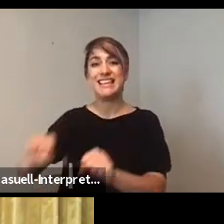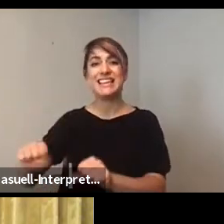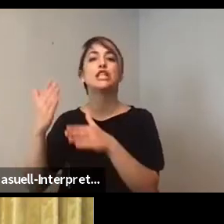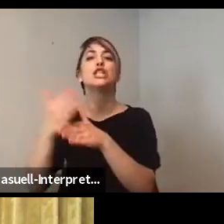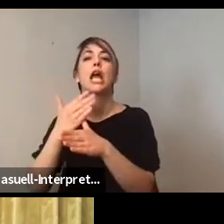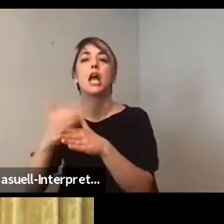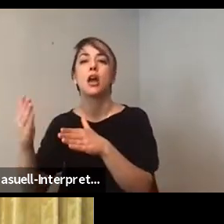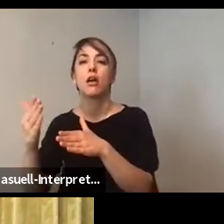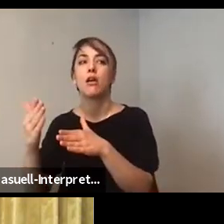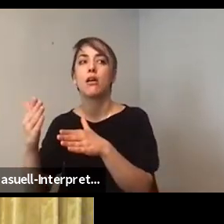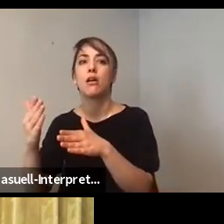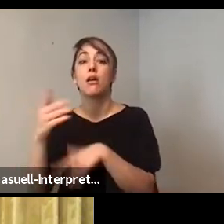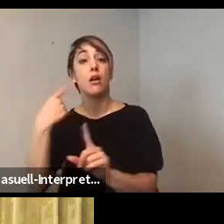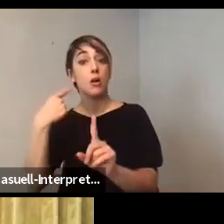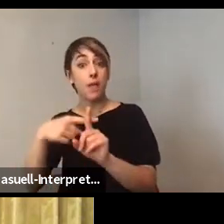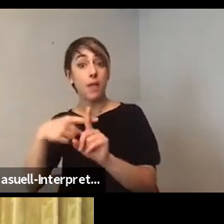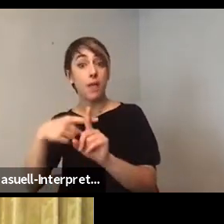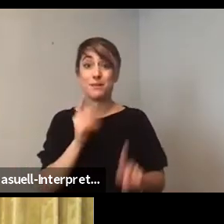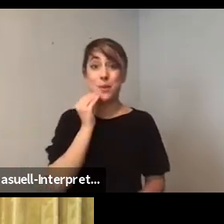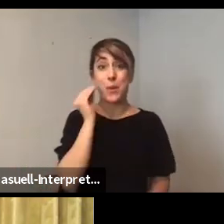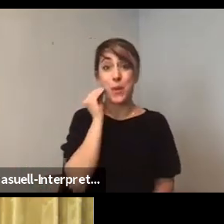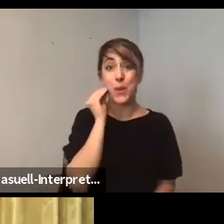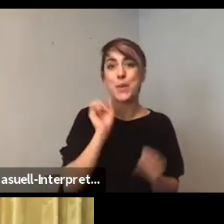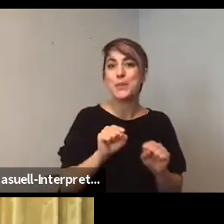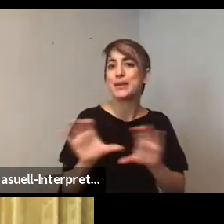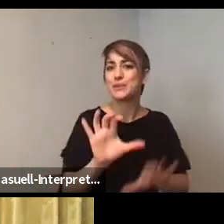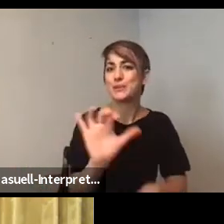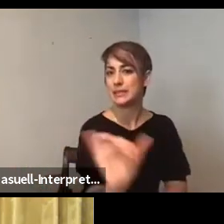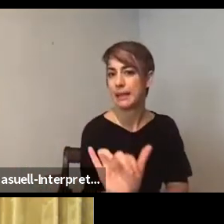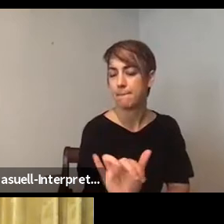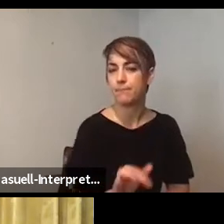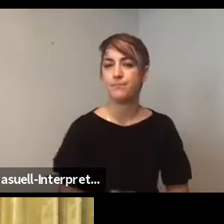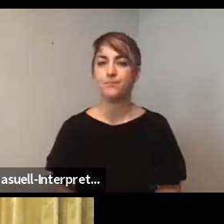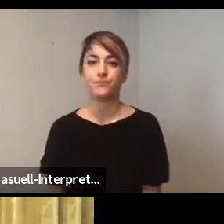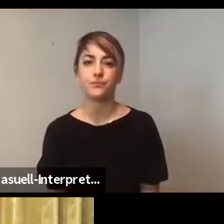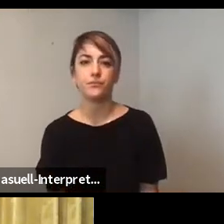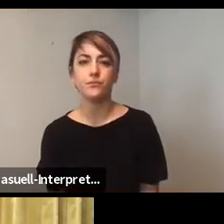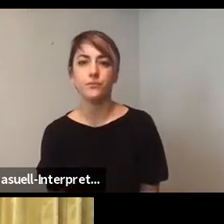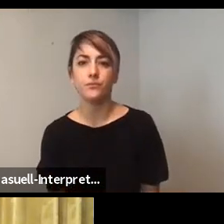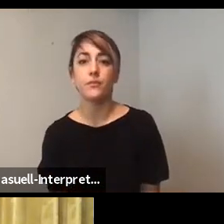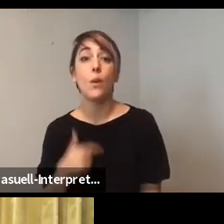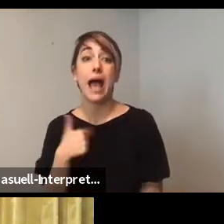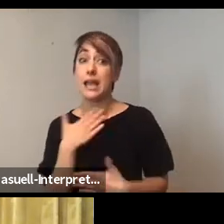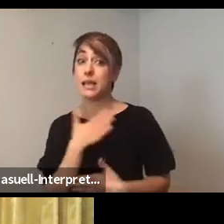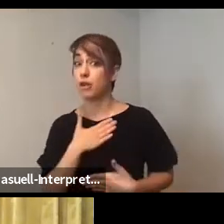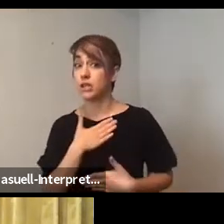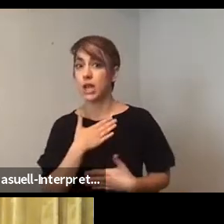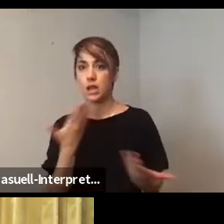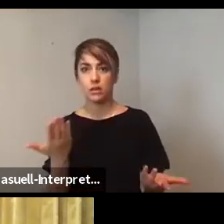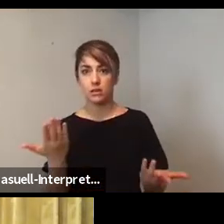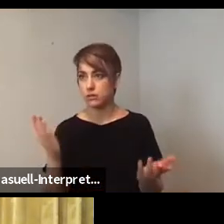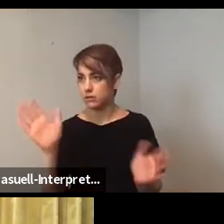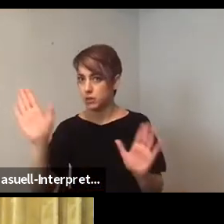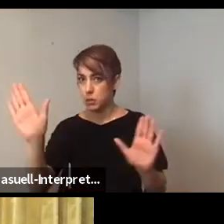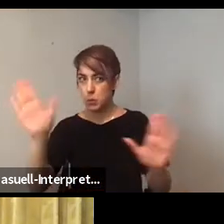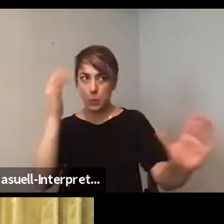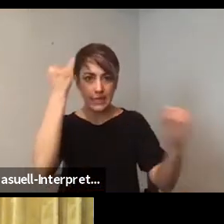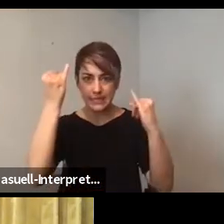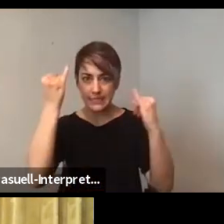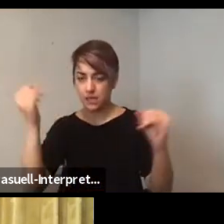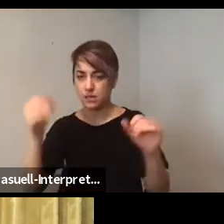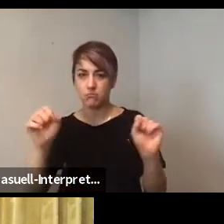to create, if we are talking a device work, and I'm appreciating your way, and I